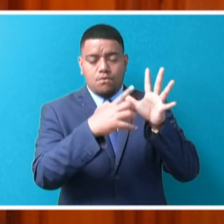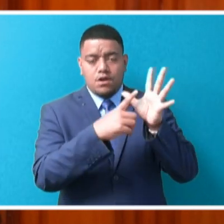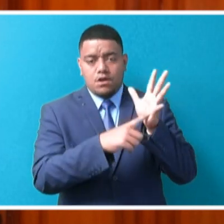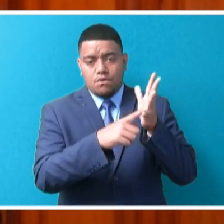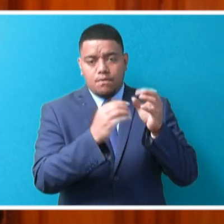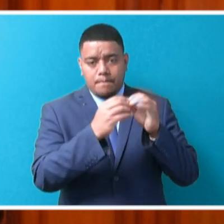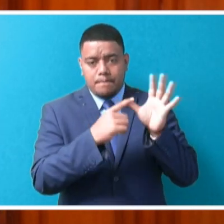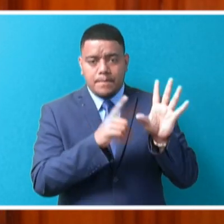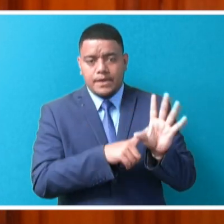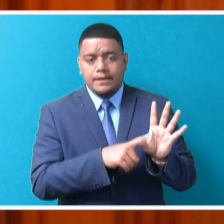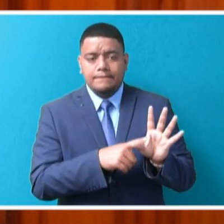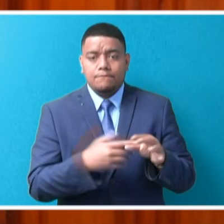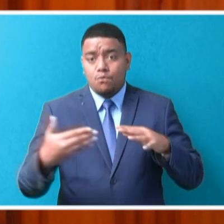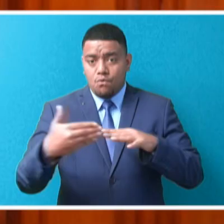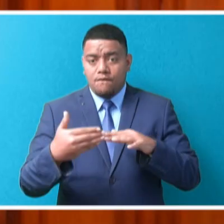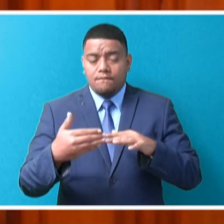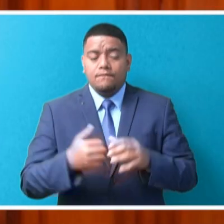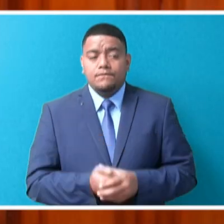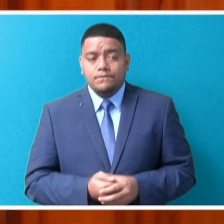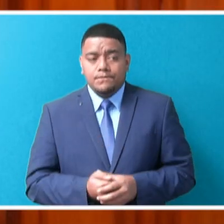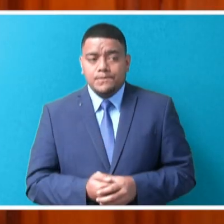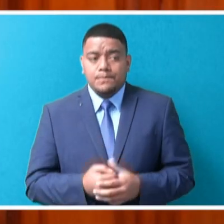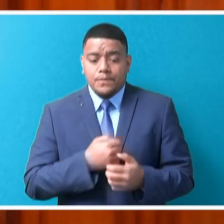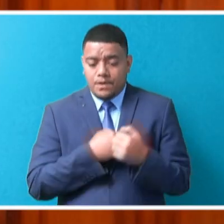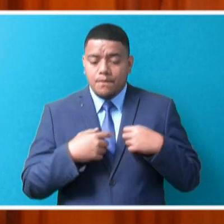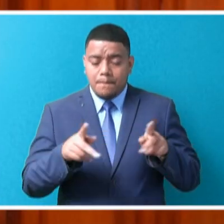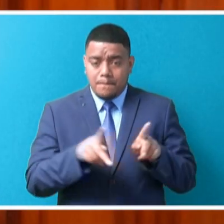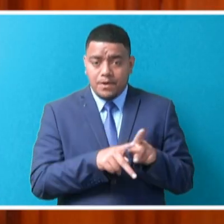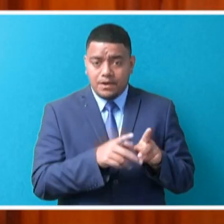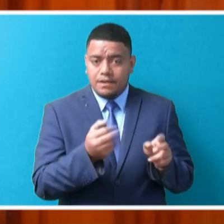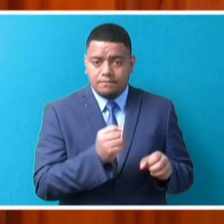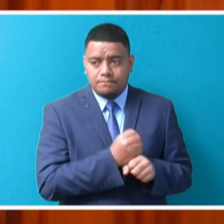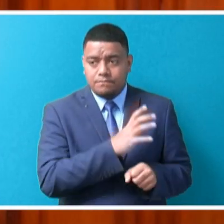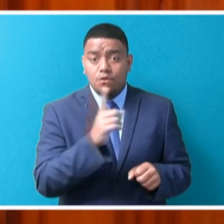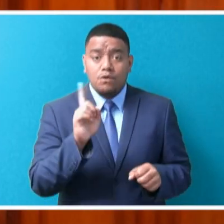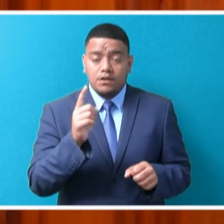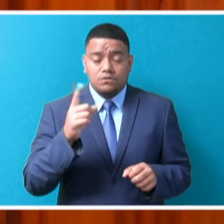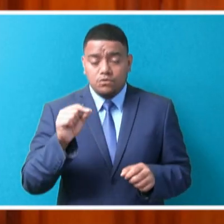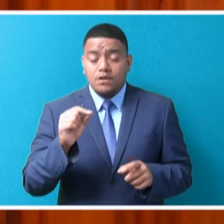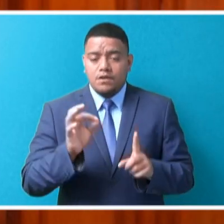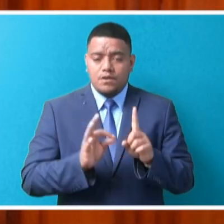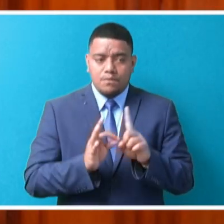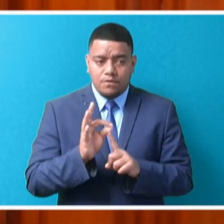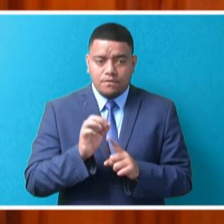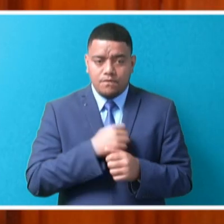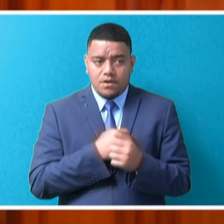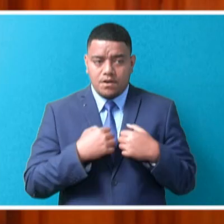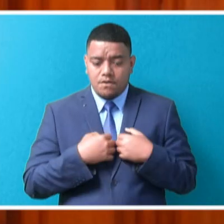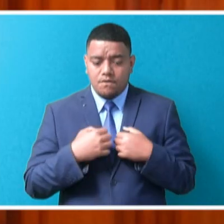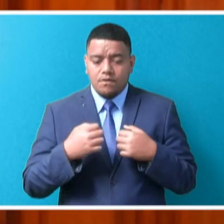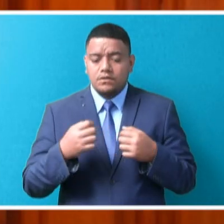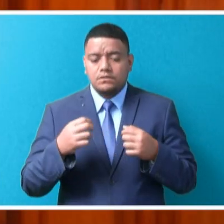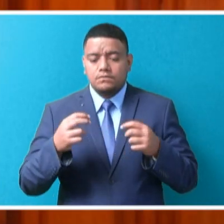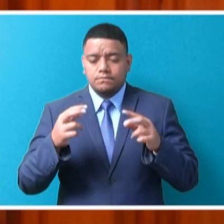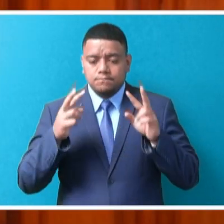Honorable Speaker, with the support of our development partners, our primary focus is to increase our value retention of